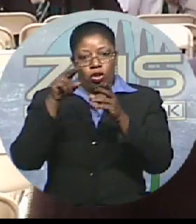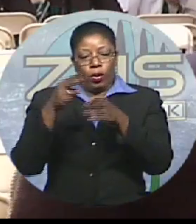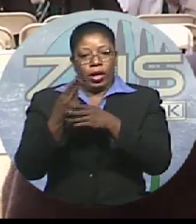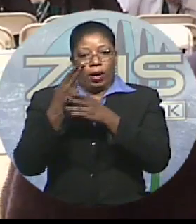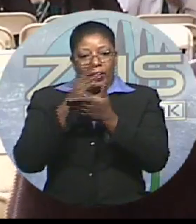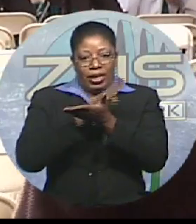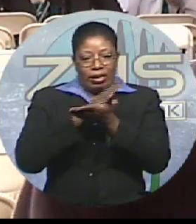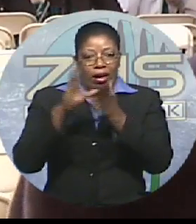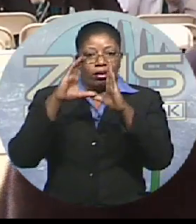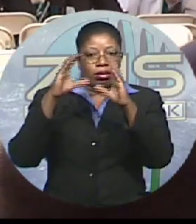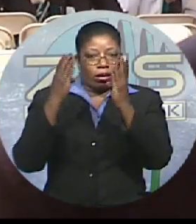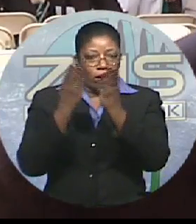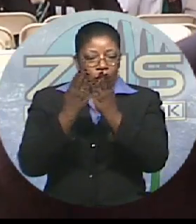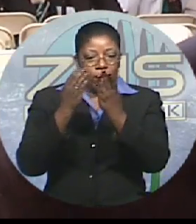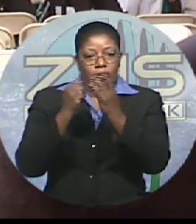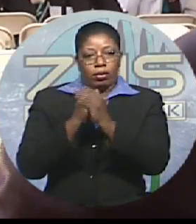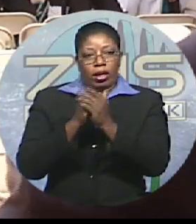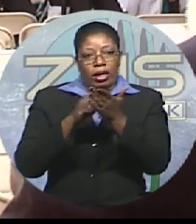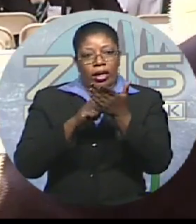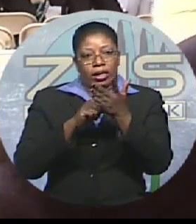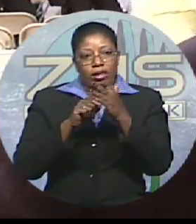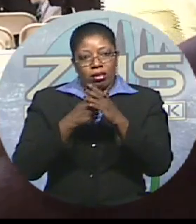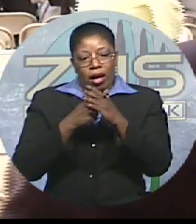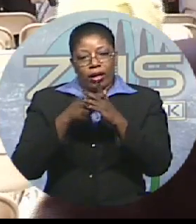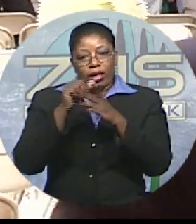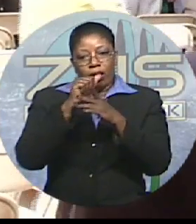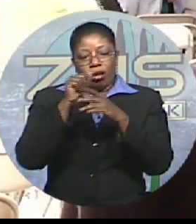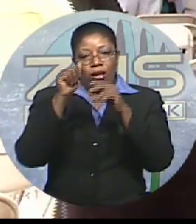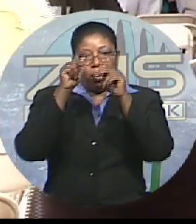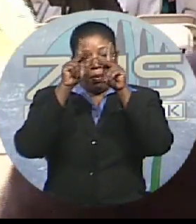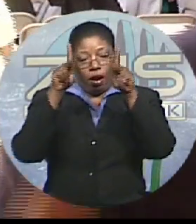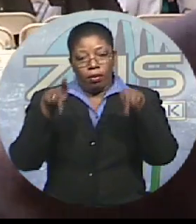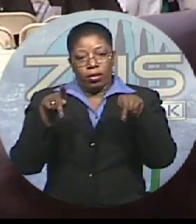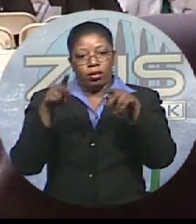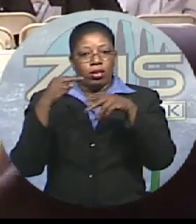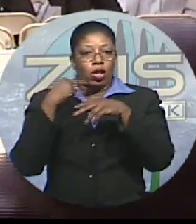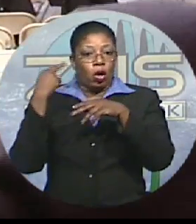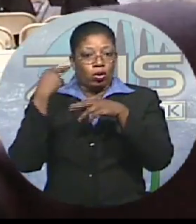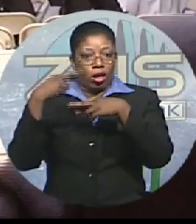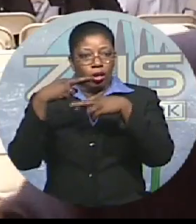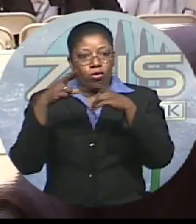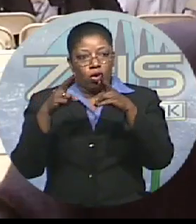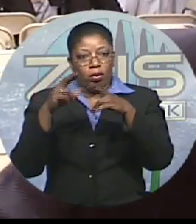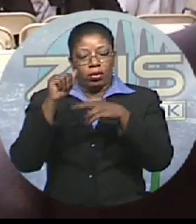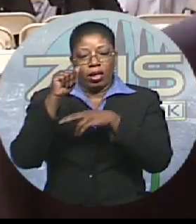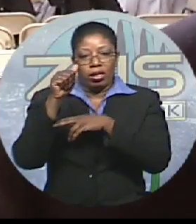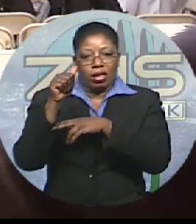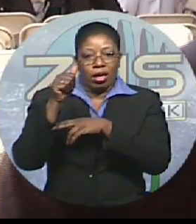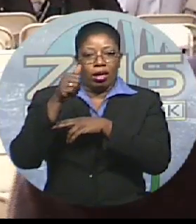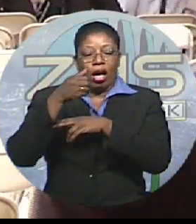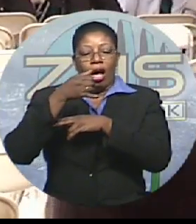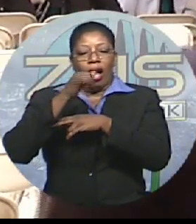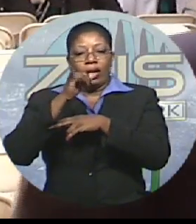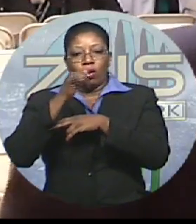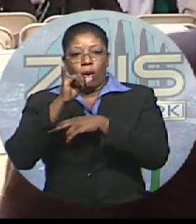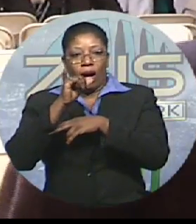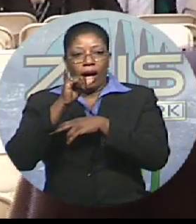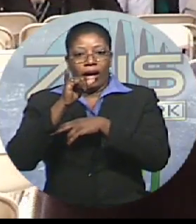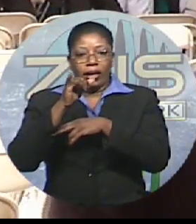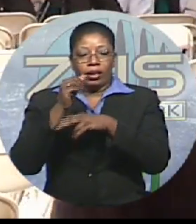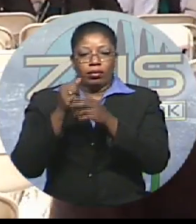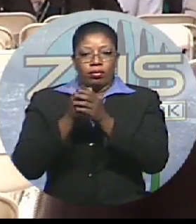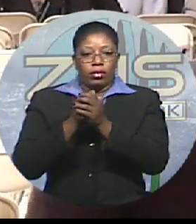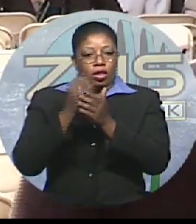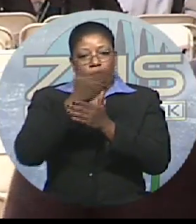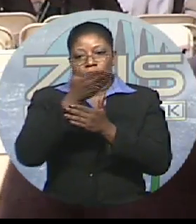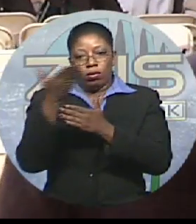clubs. It started in apartments, in hotel rooms with air conditioning and wine and champagne and all these other